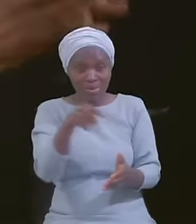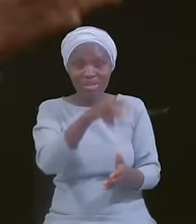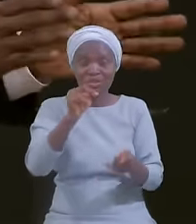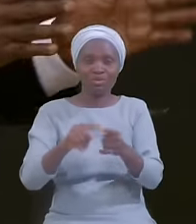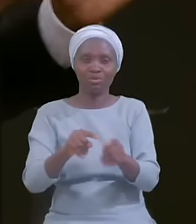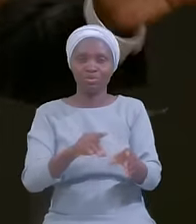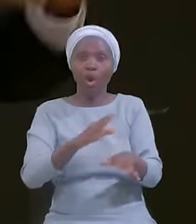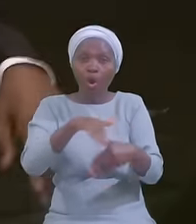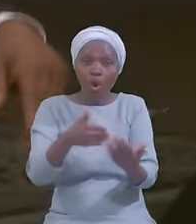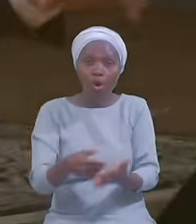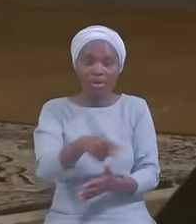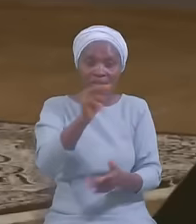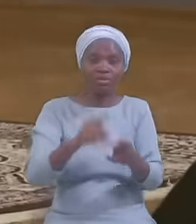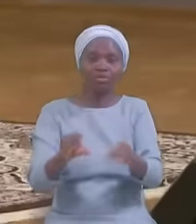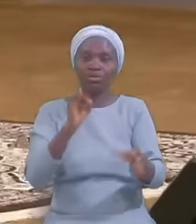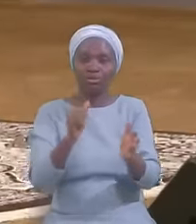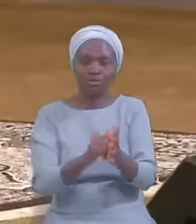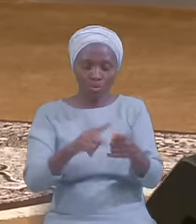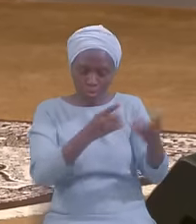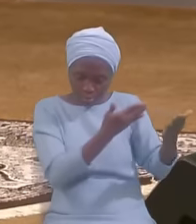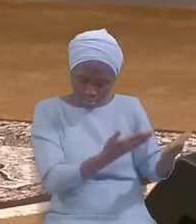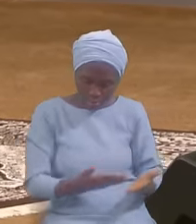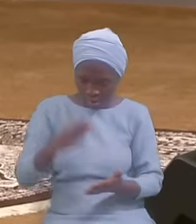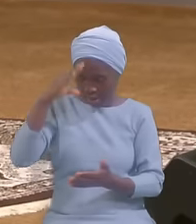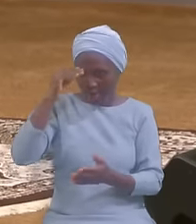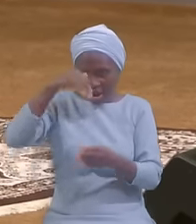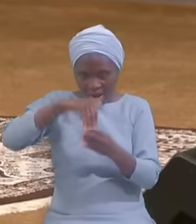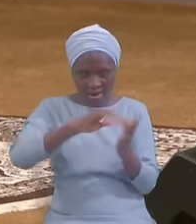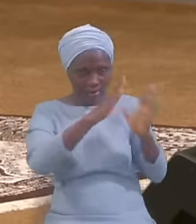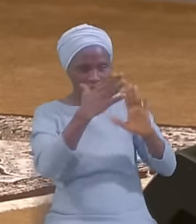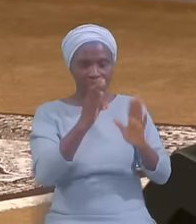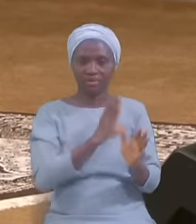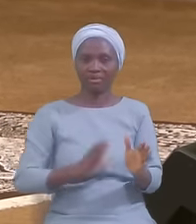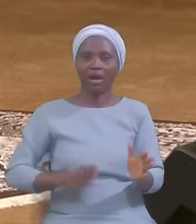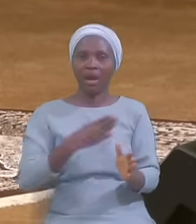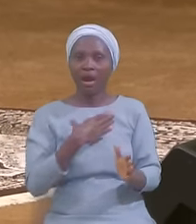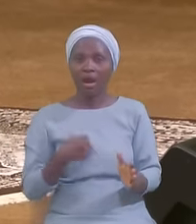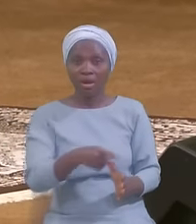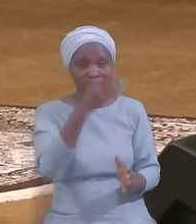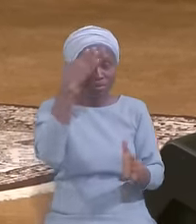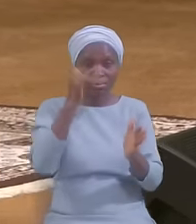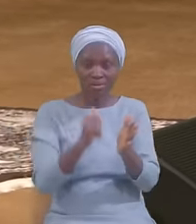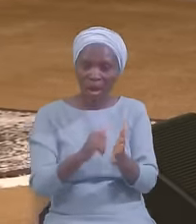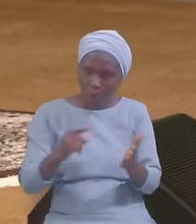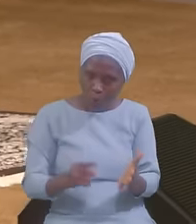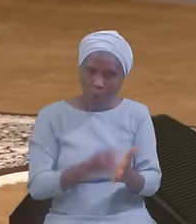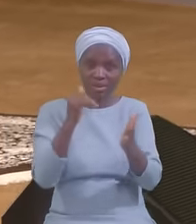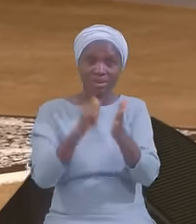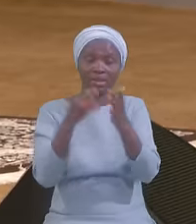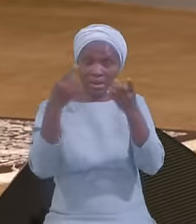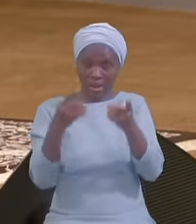to get the man in the presence of Christ. And they knew once that took